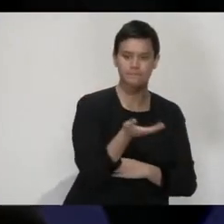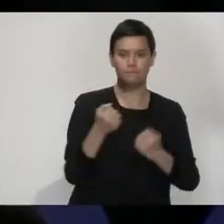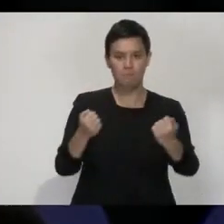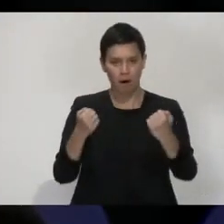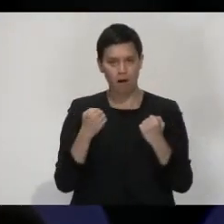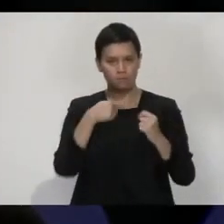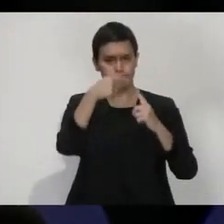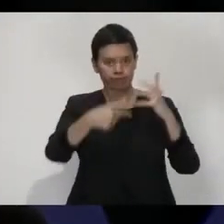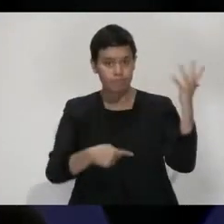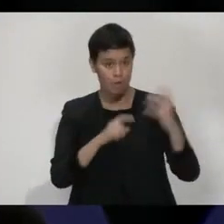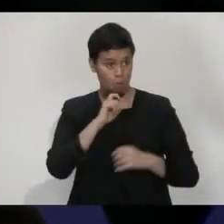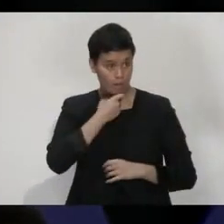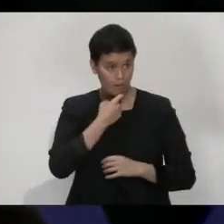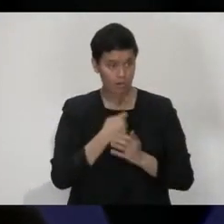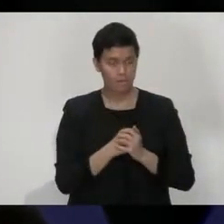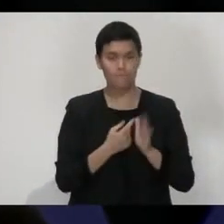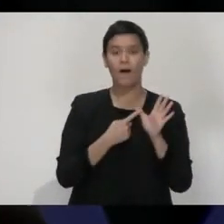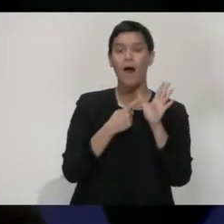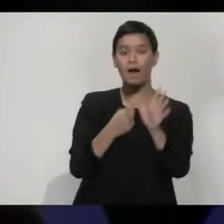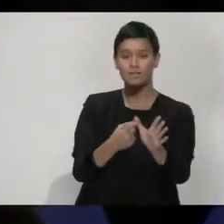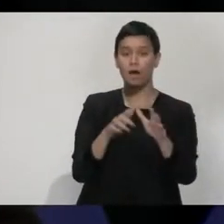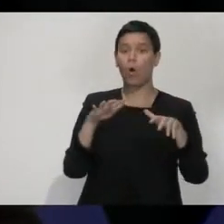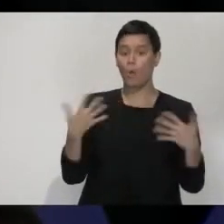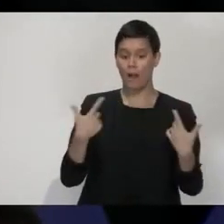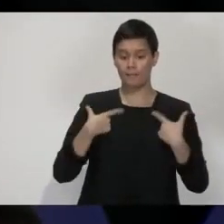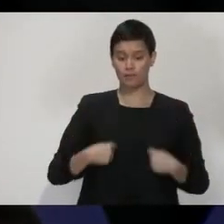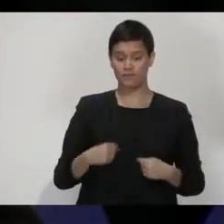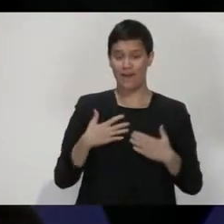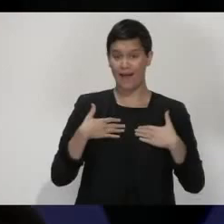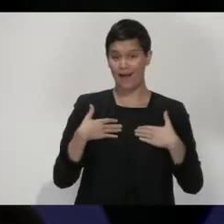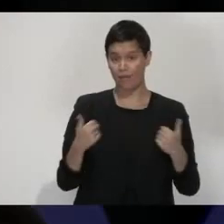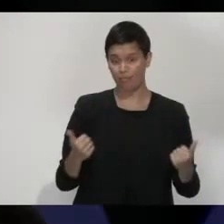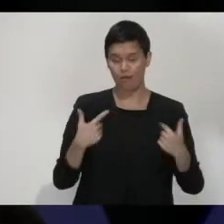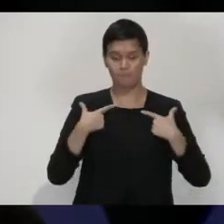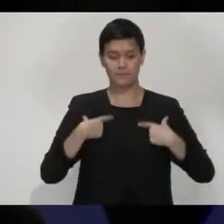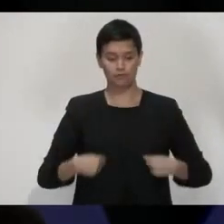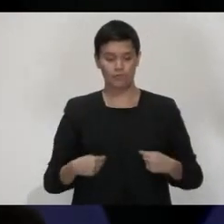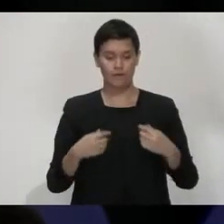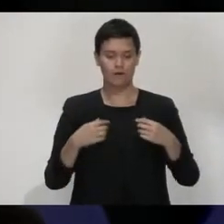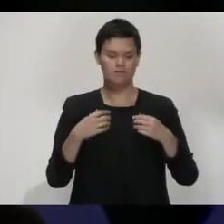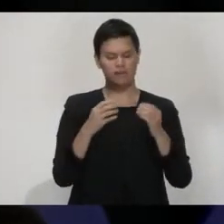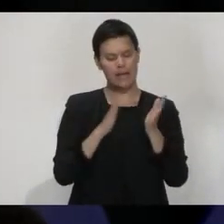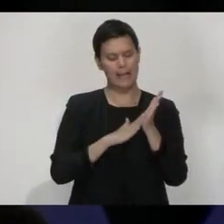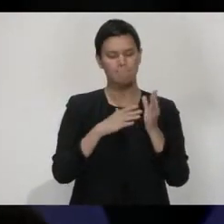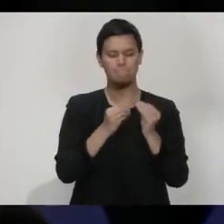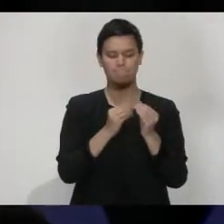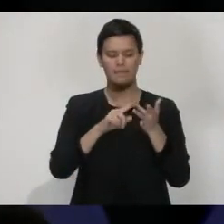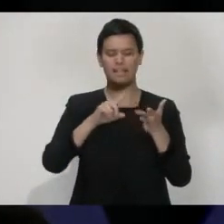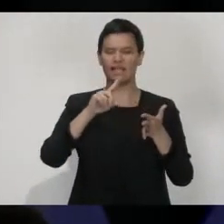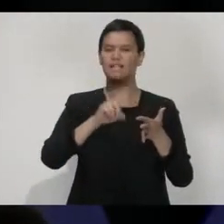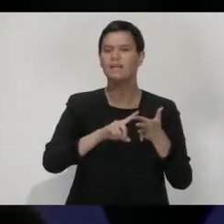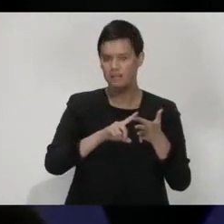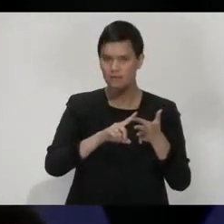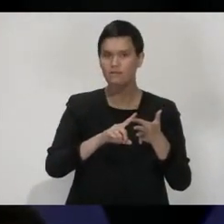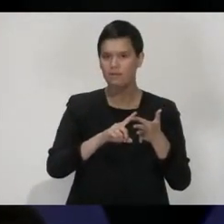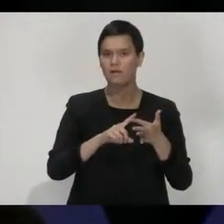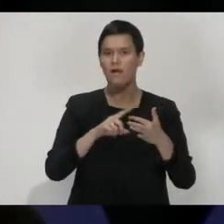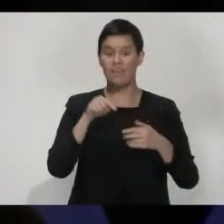days, and both officials from the Ministry of Health and also the Ministry of Business and Innovation and Employment are continuing those